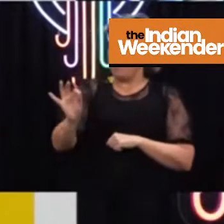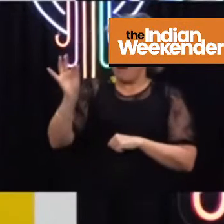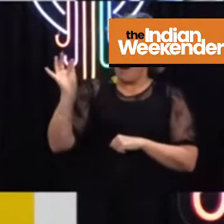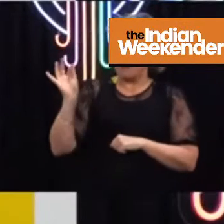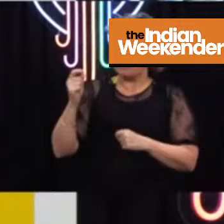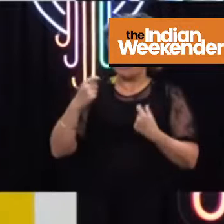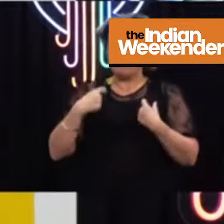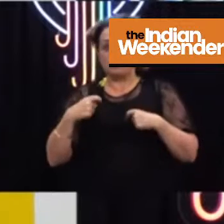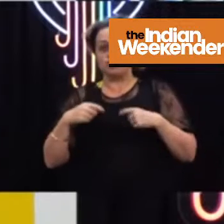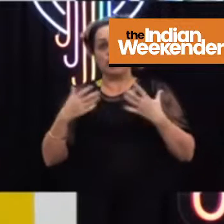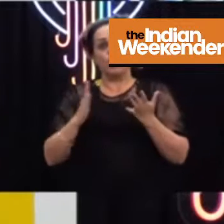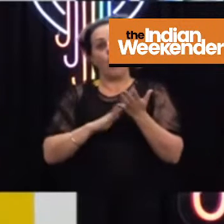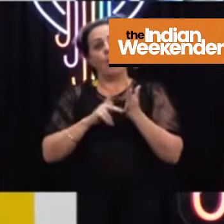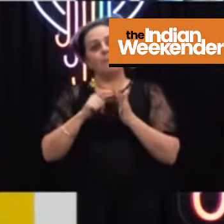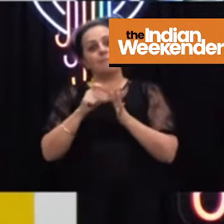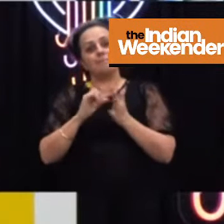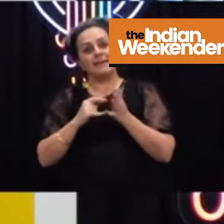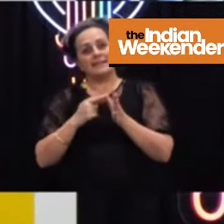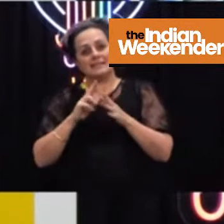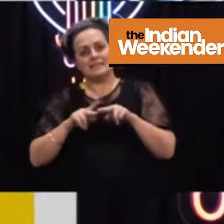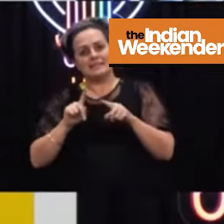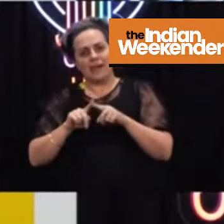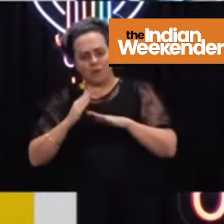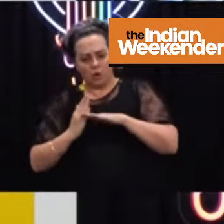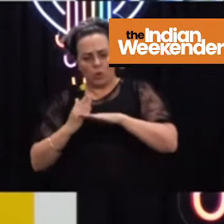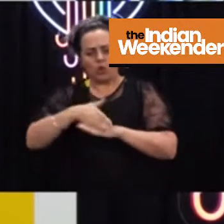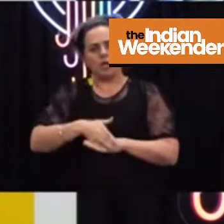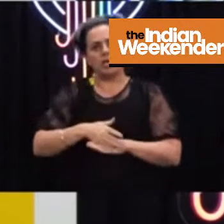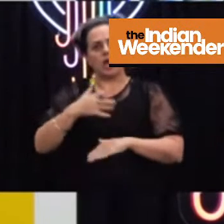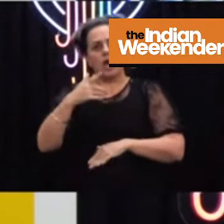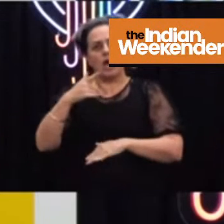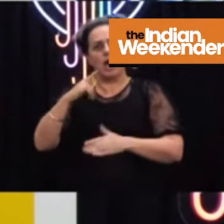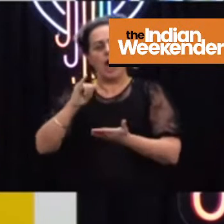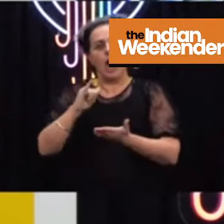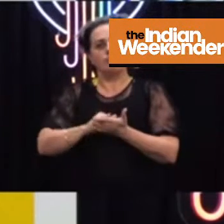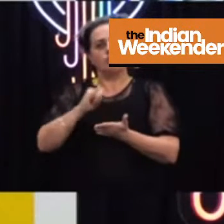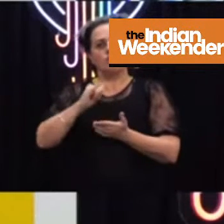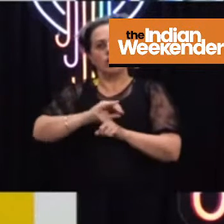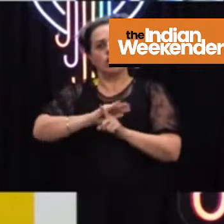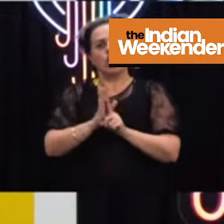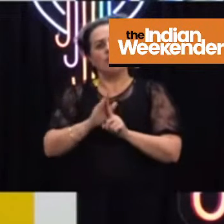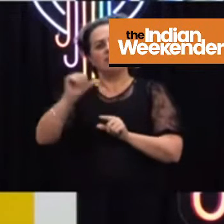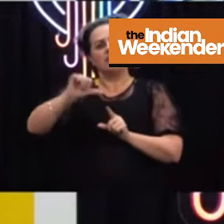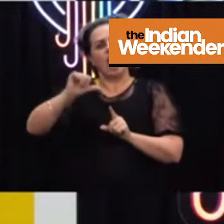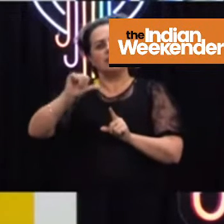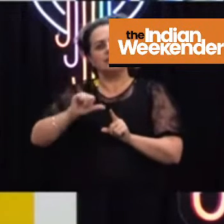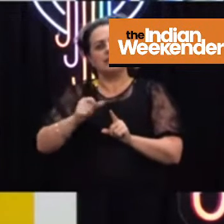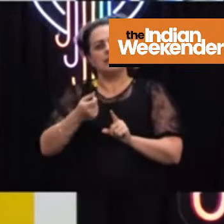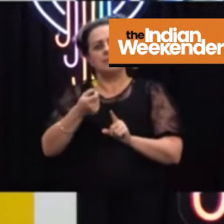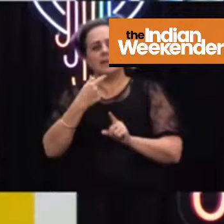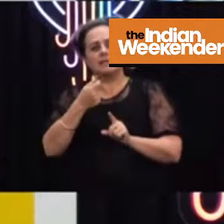MedSafe working on improving COVID-19 drugs such as, and you'll have to excuse my pronunciation of these, Regencov or